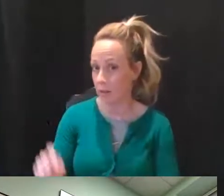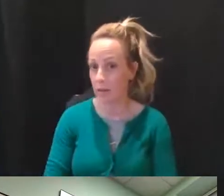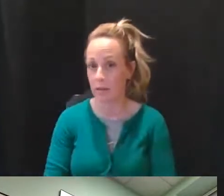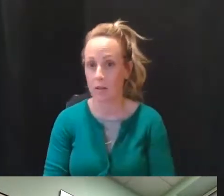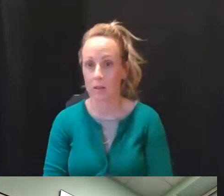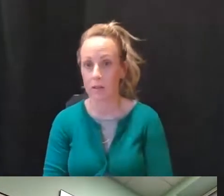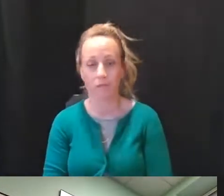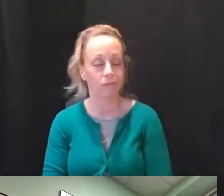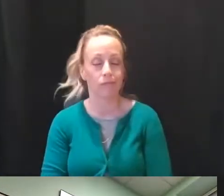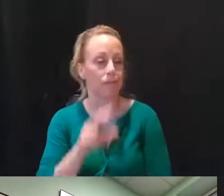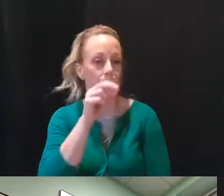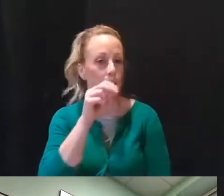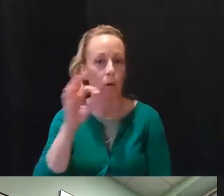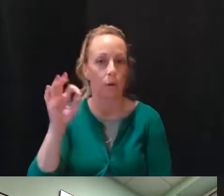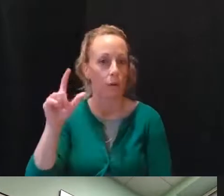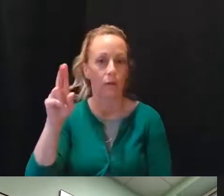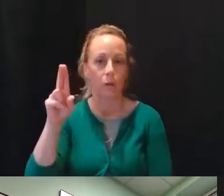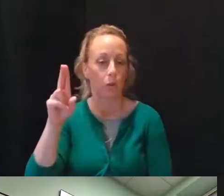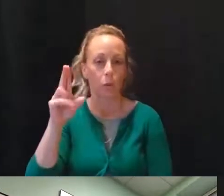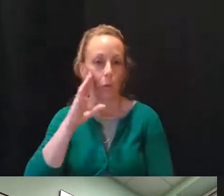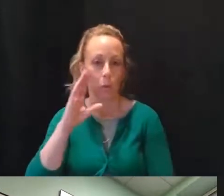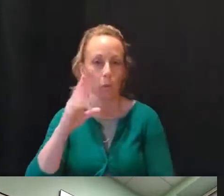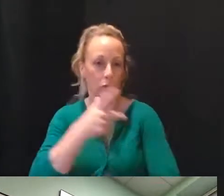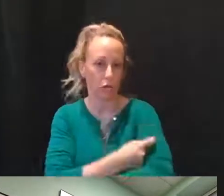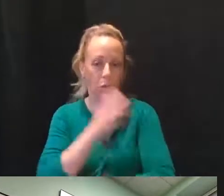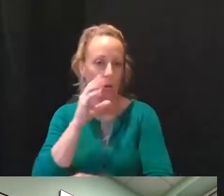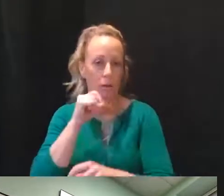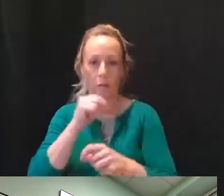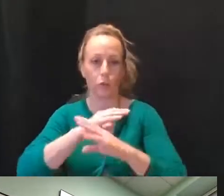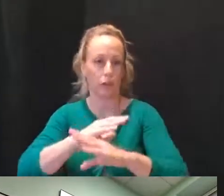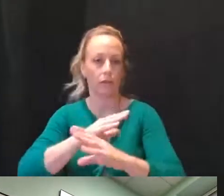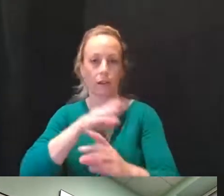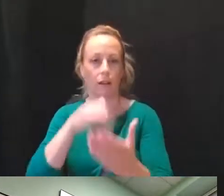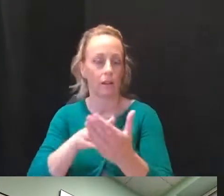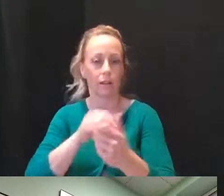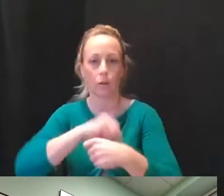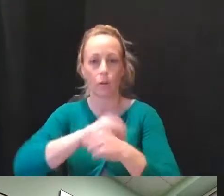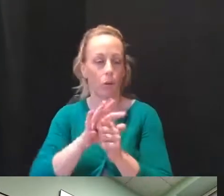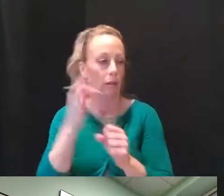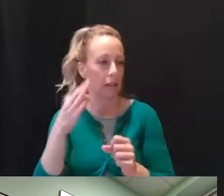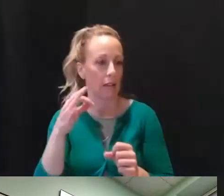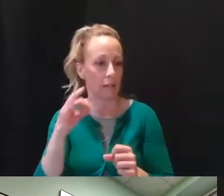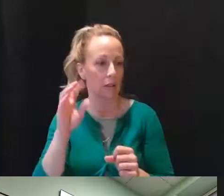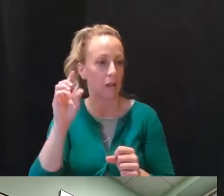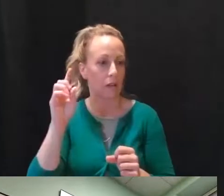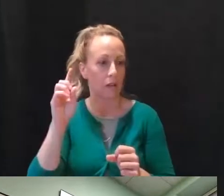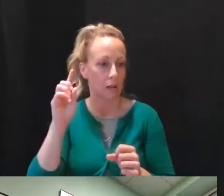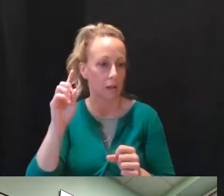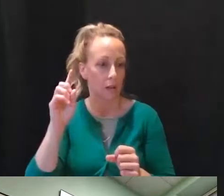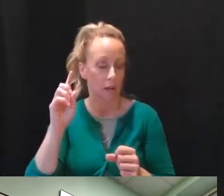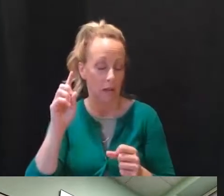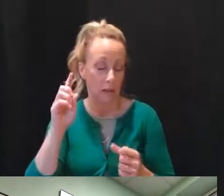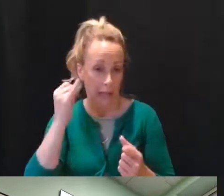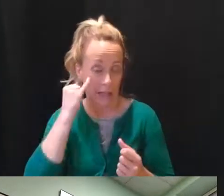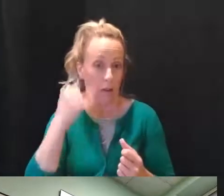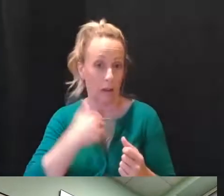The flu vaccine does not protect against COVID-19. The only thing that would protect against COVID-19 would be a COVID-19 vaccine,